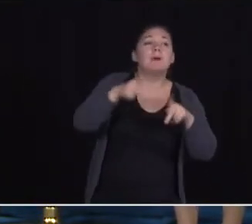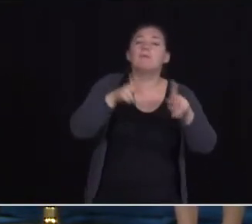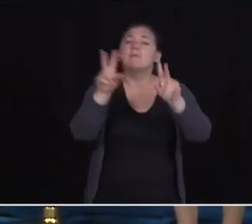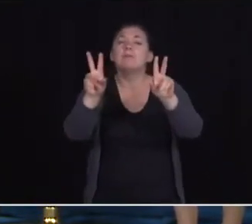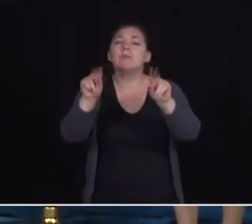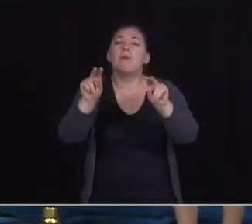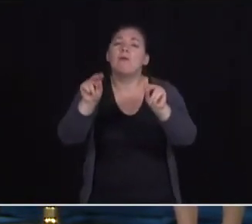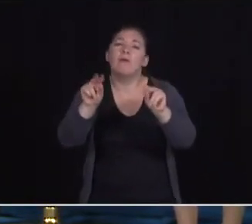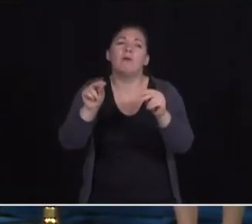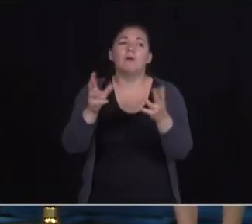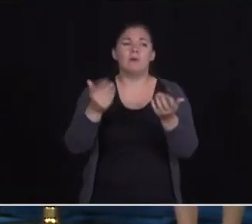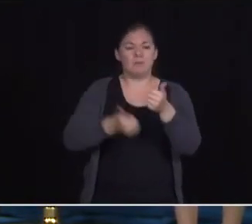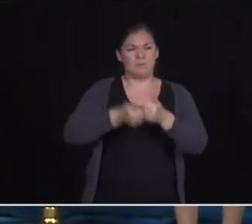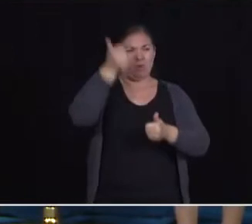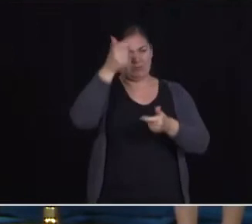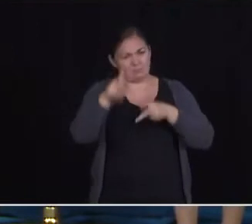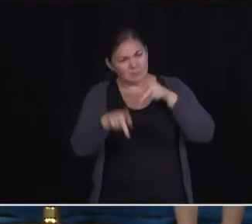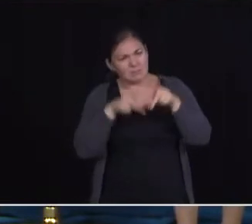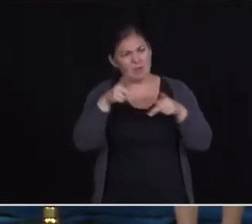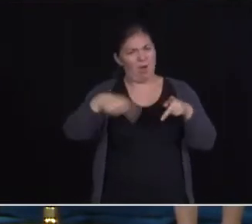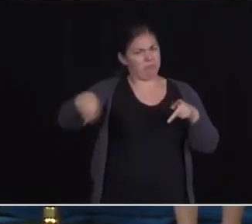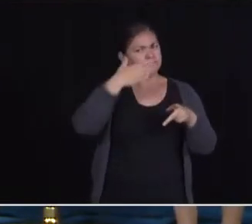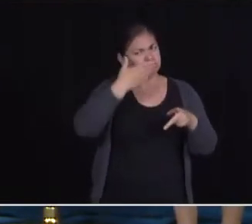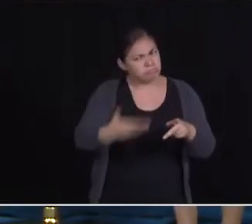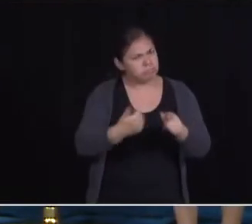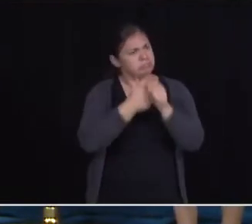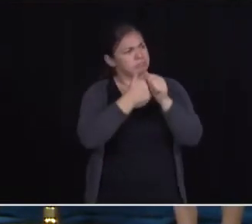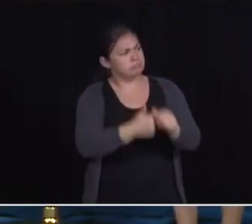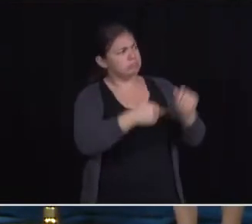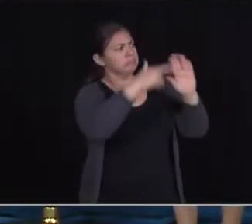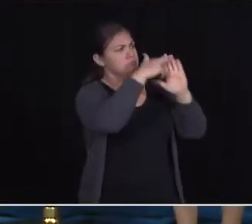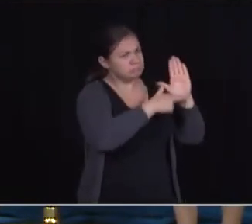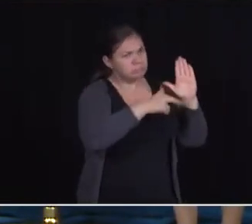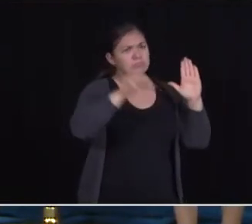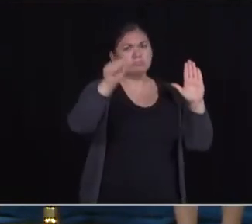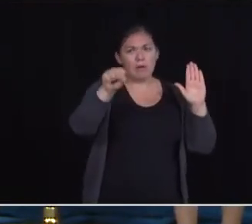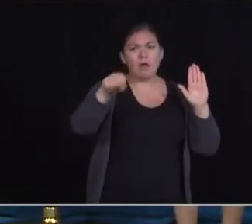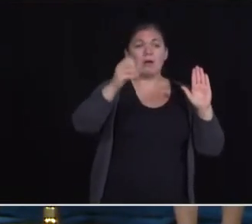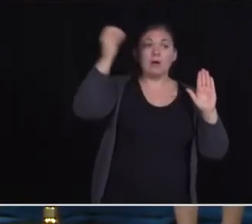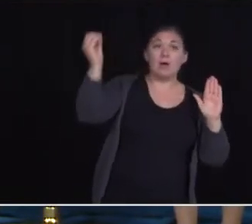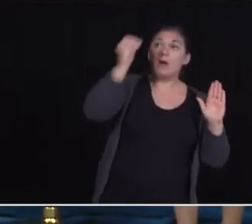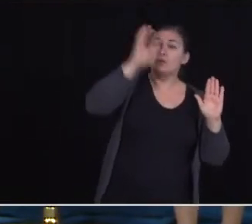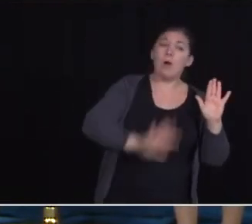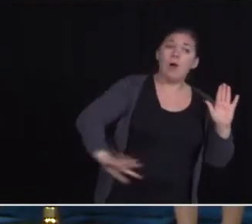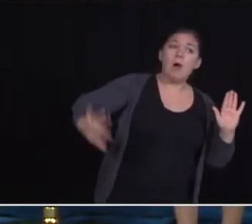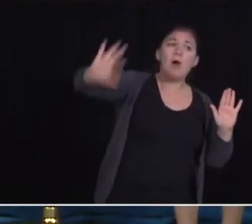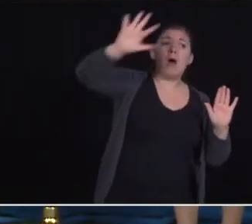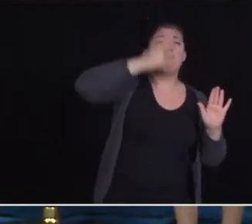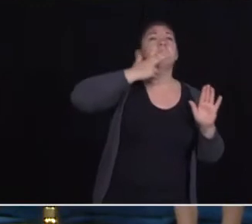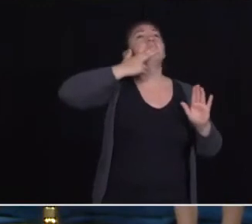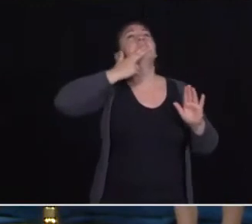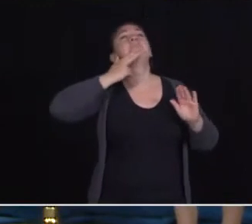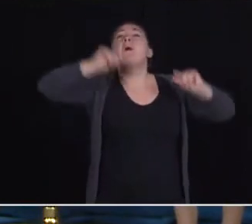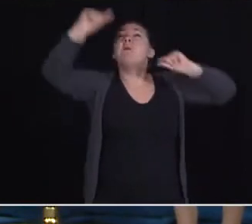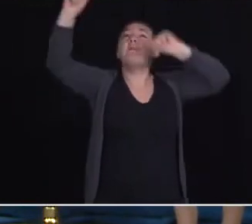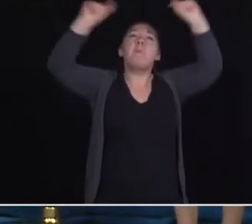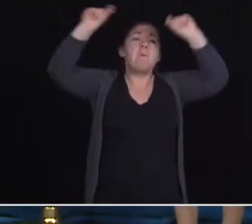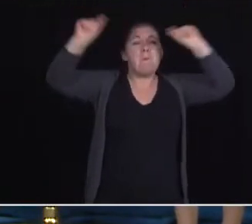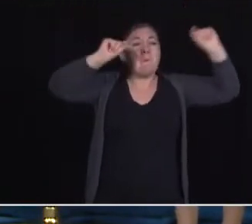in Ontario have less than 5 cases per 100,000, and they're doing that. So they're continuing to do well in that. We've had